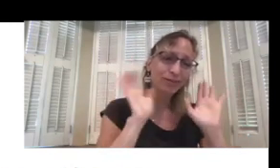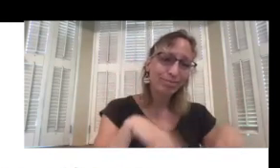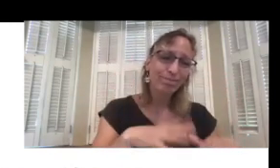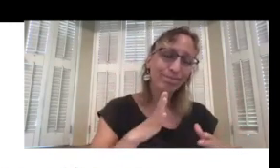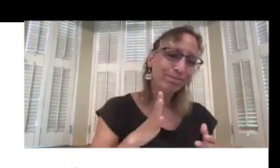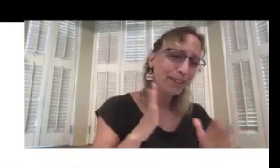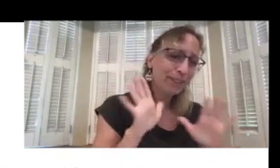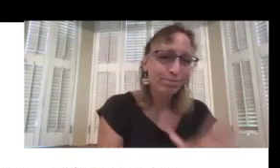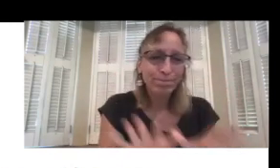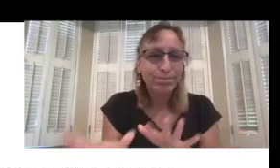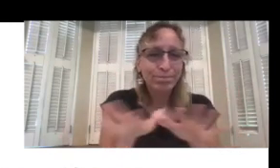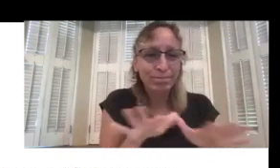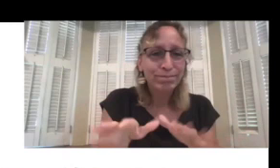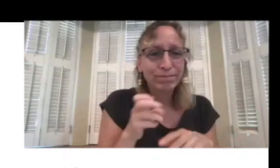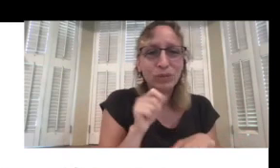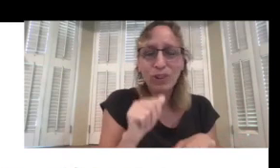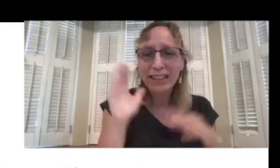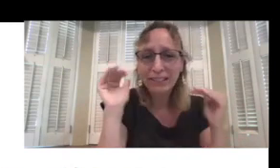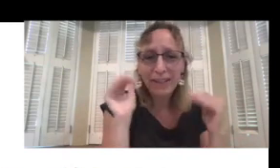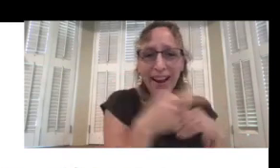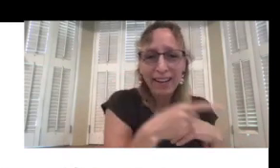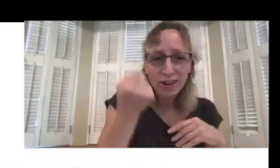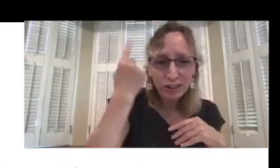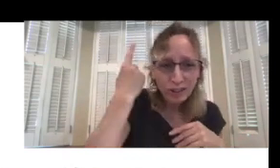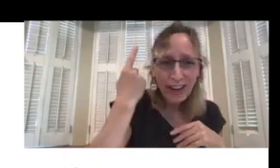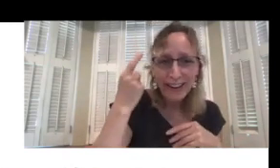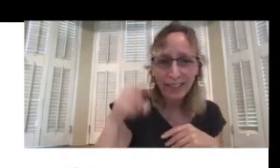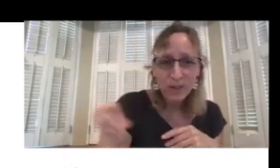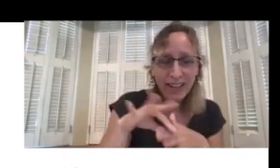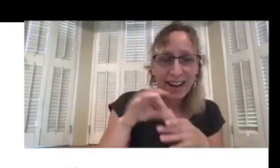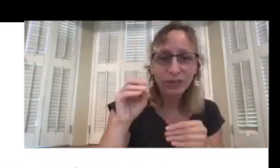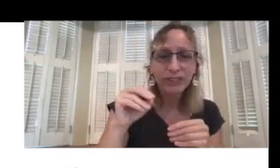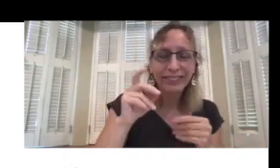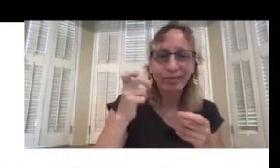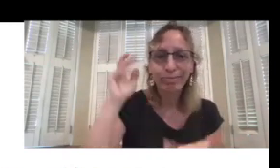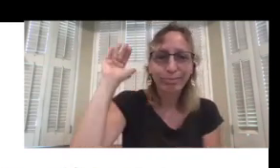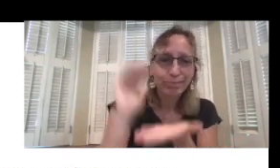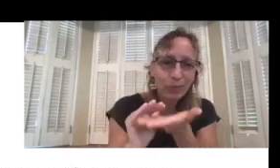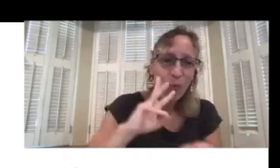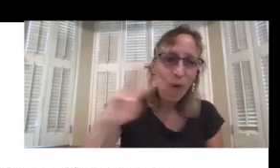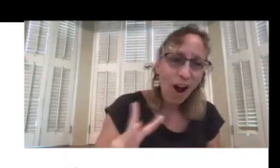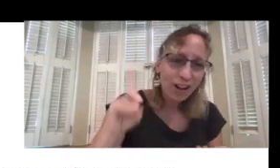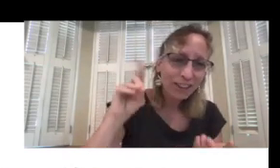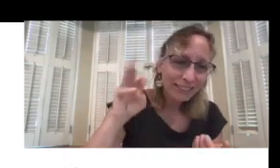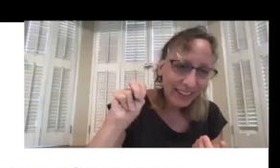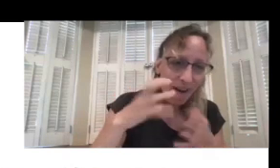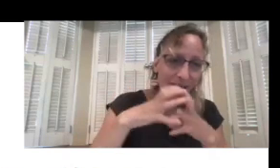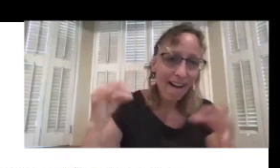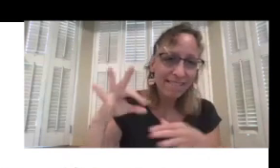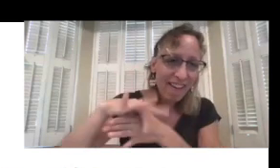may come in behind in language, and then the educator has lower expectations of that child, not expecting them